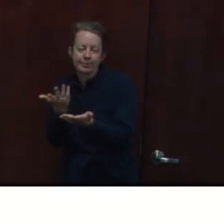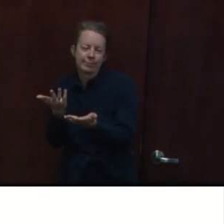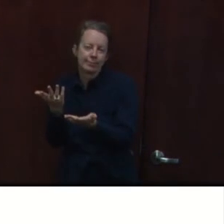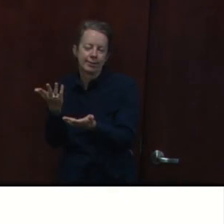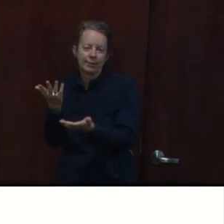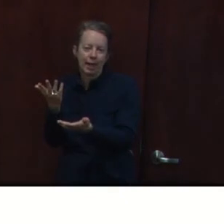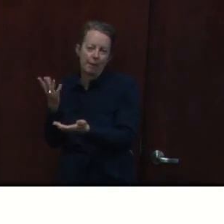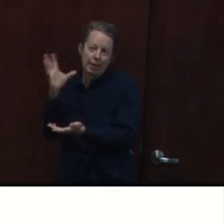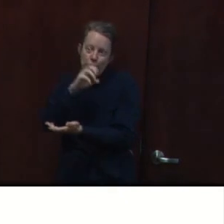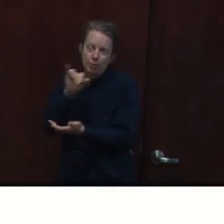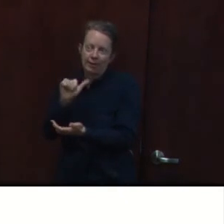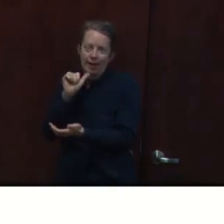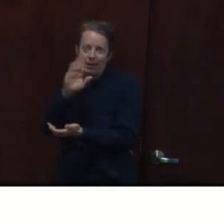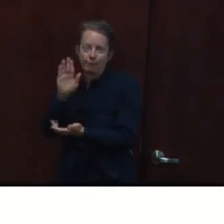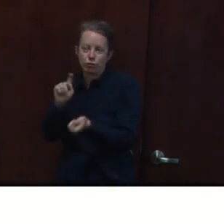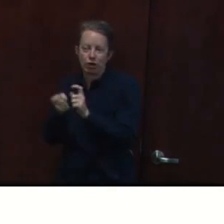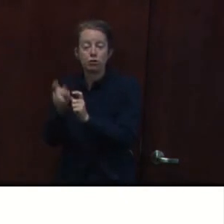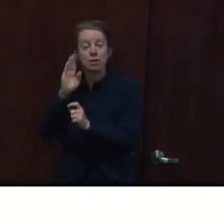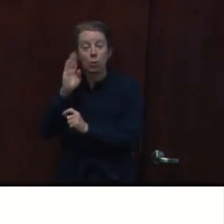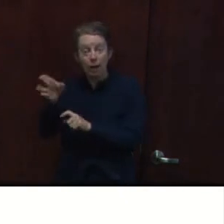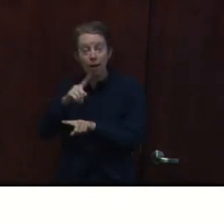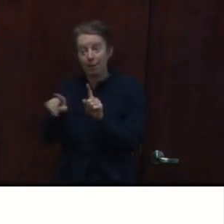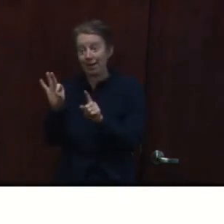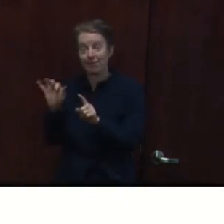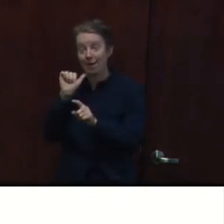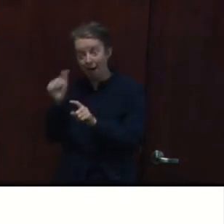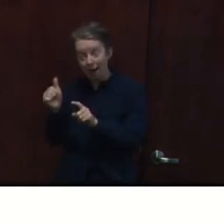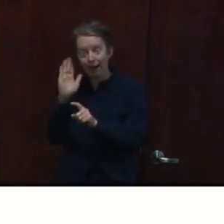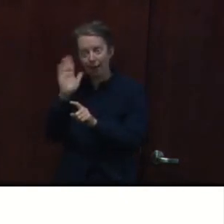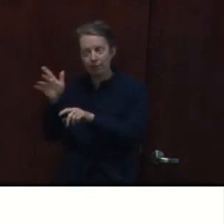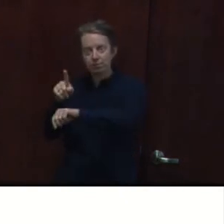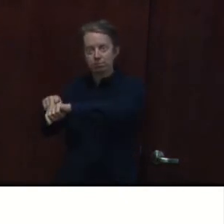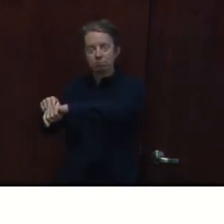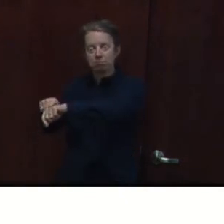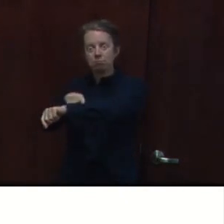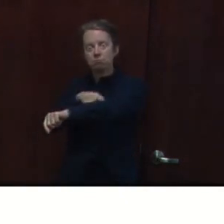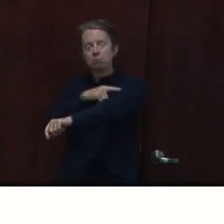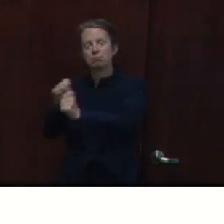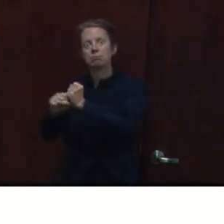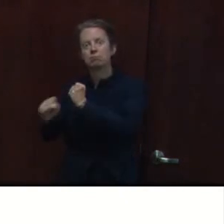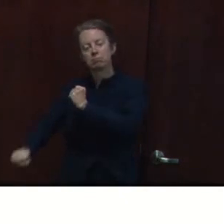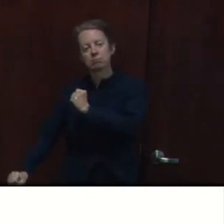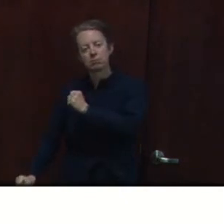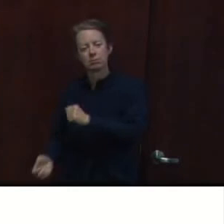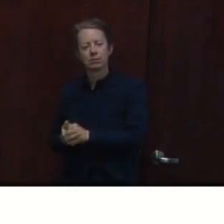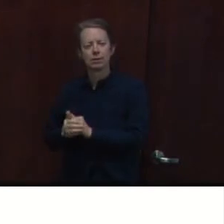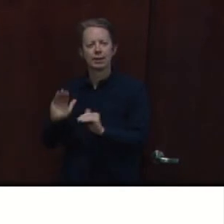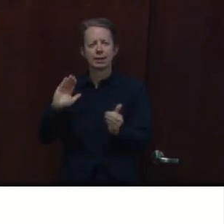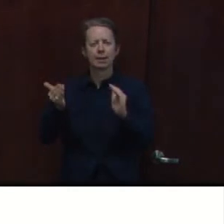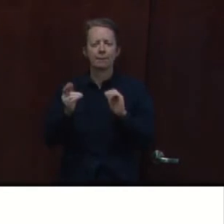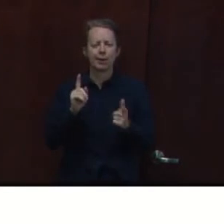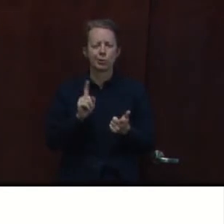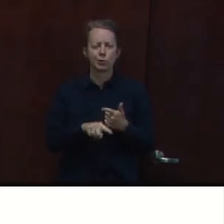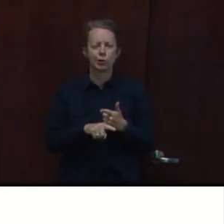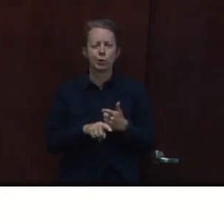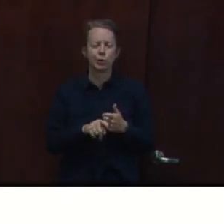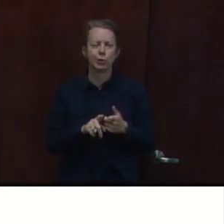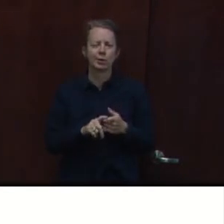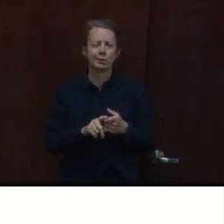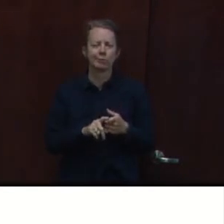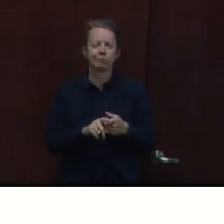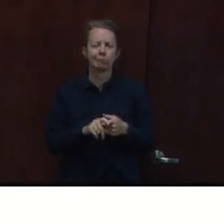which it will, but if it didn't, it would be a very long haul. And then looking at if we had the ability to get